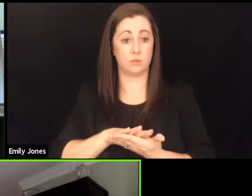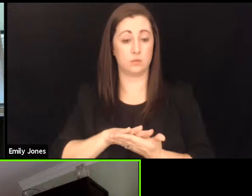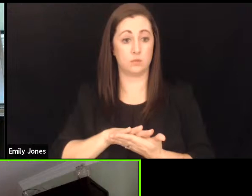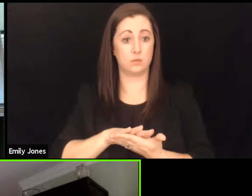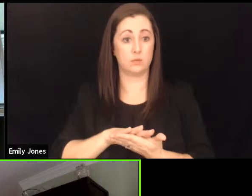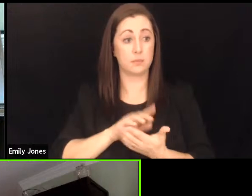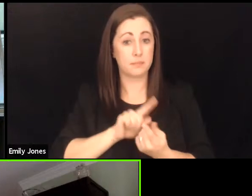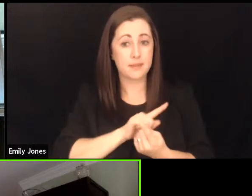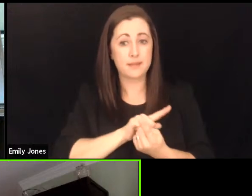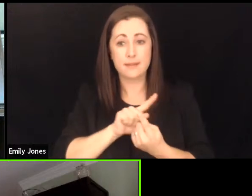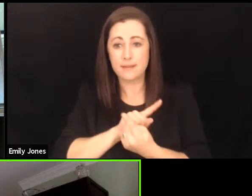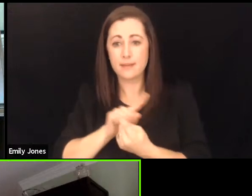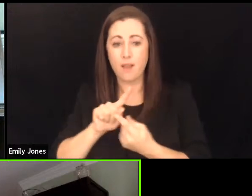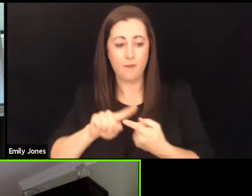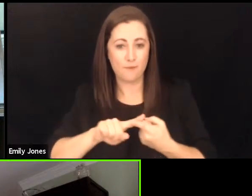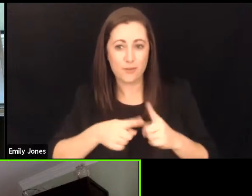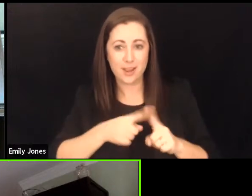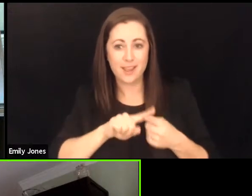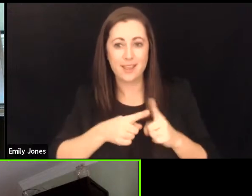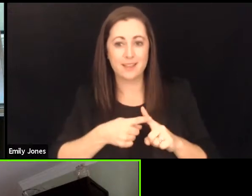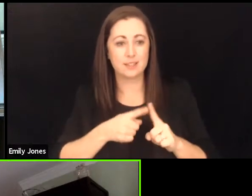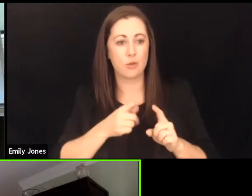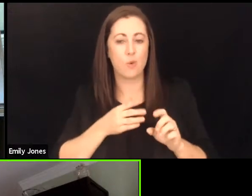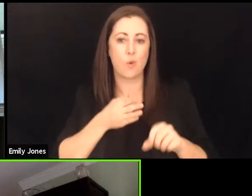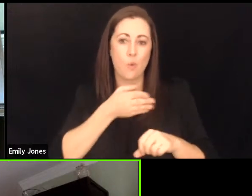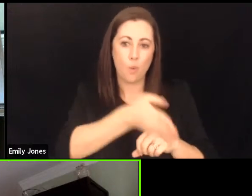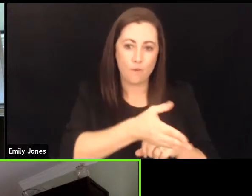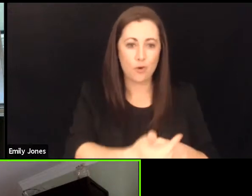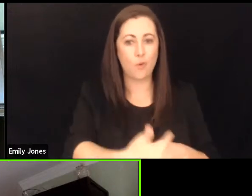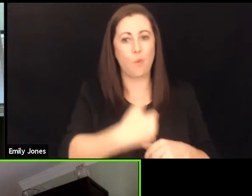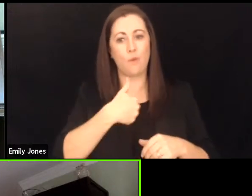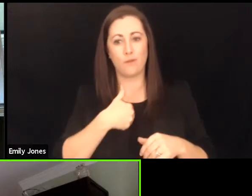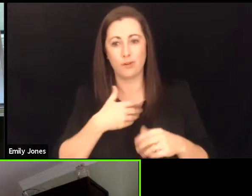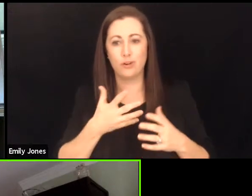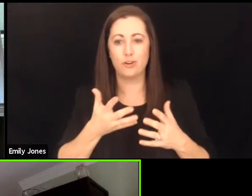when you have friends over and you have some gathering or something,